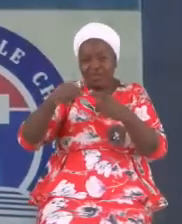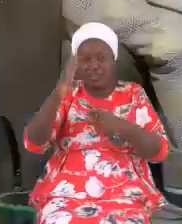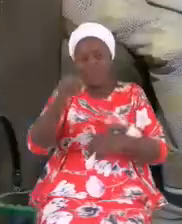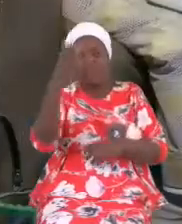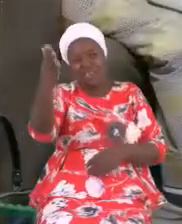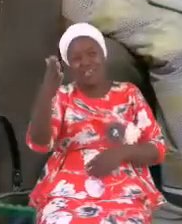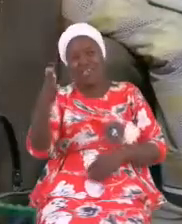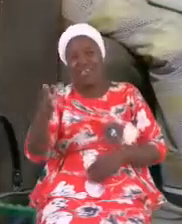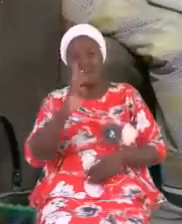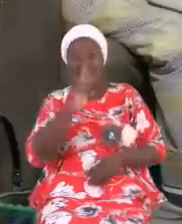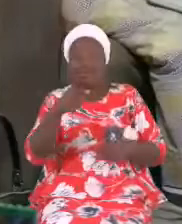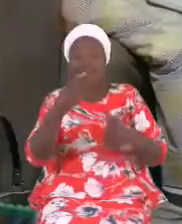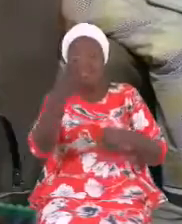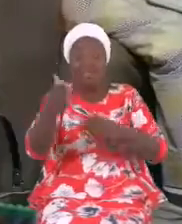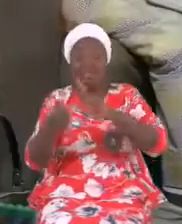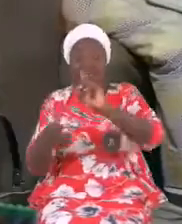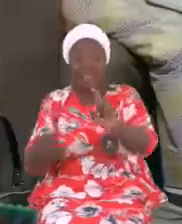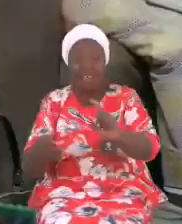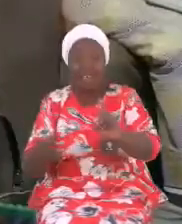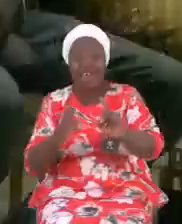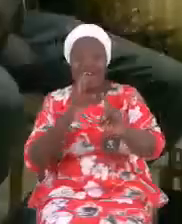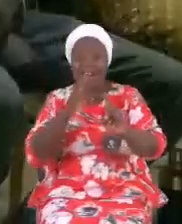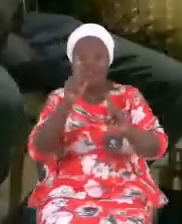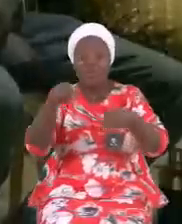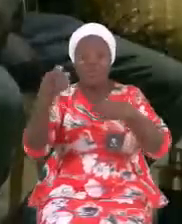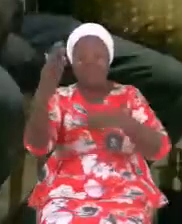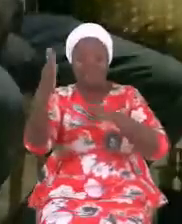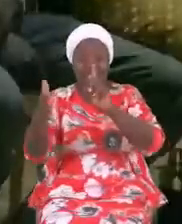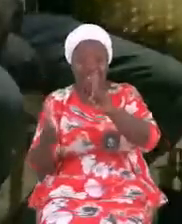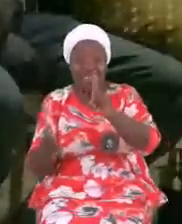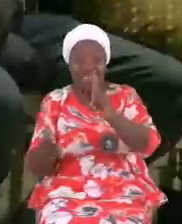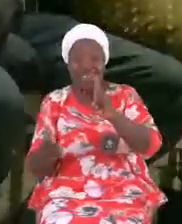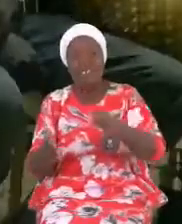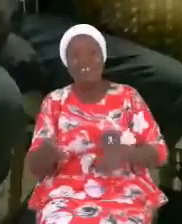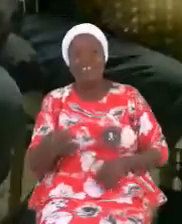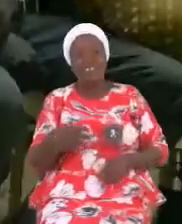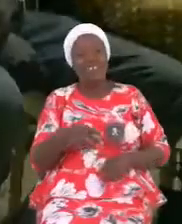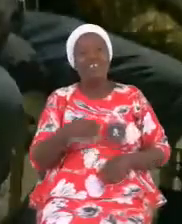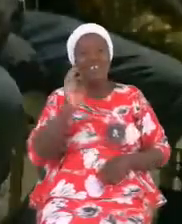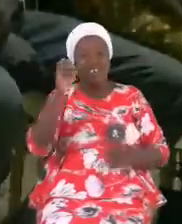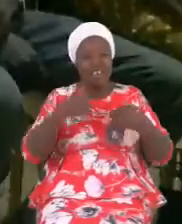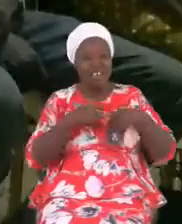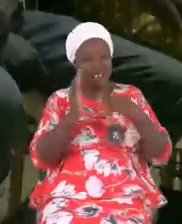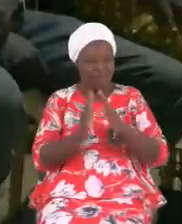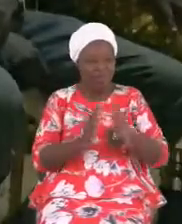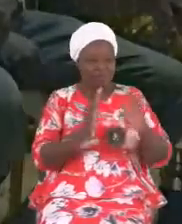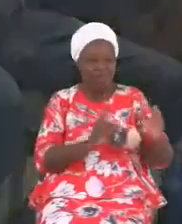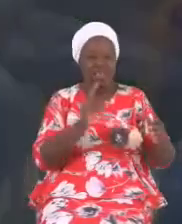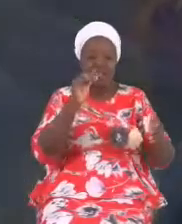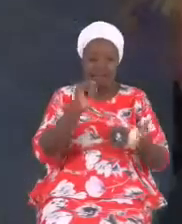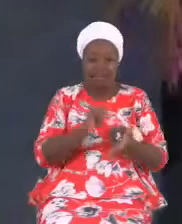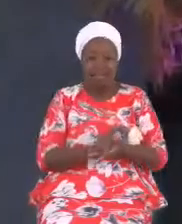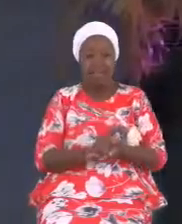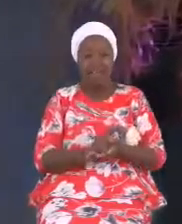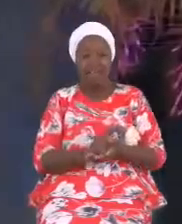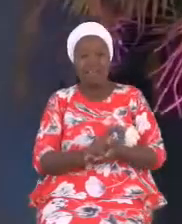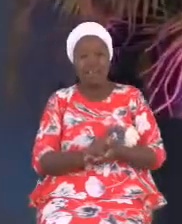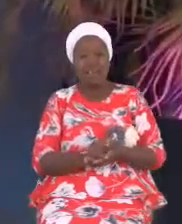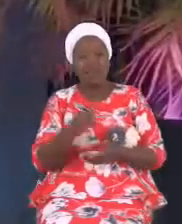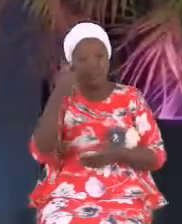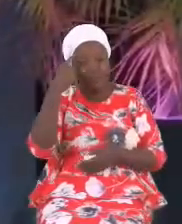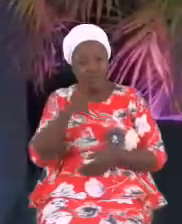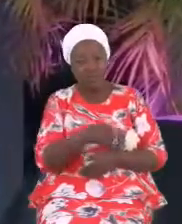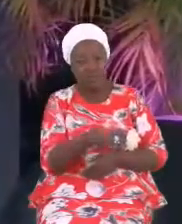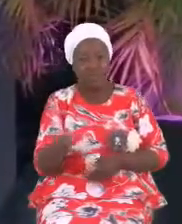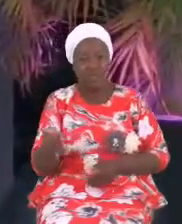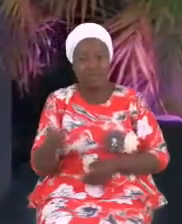there? I said, are you going there? He has prepared that for them.